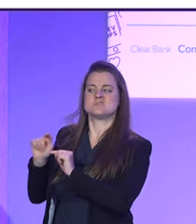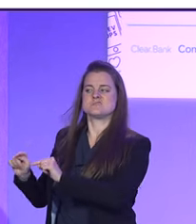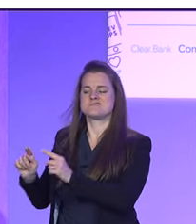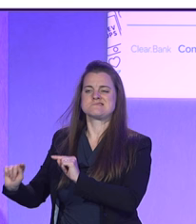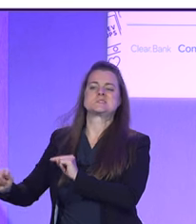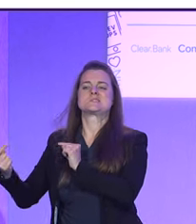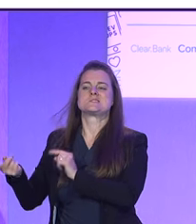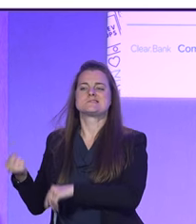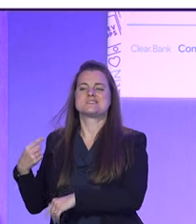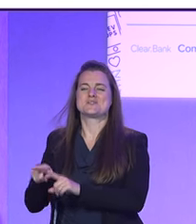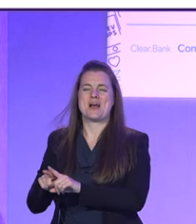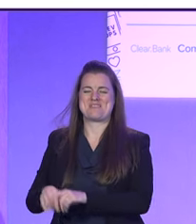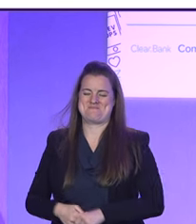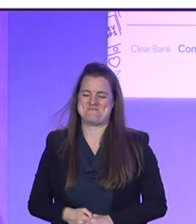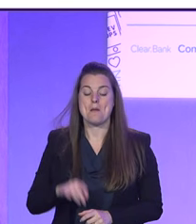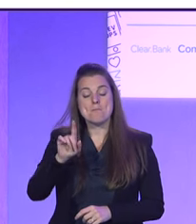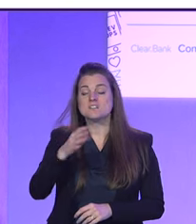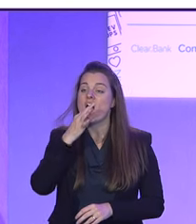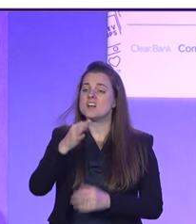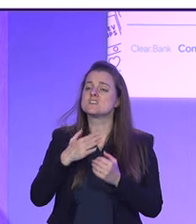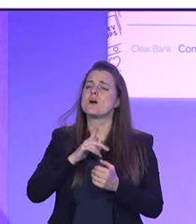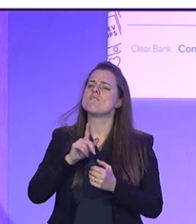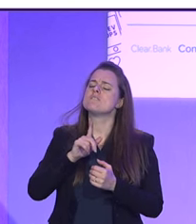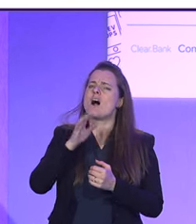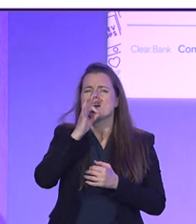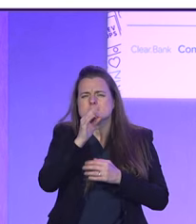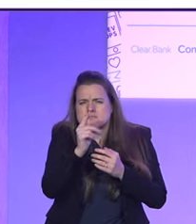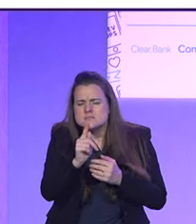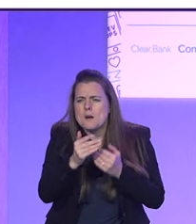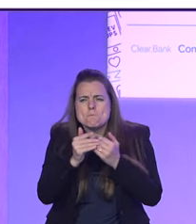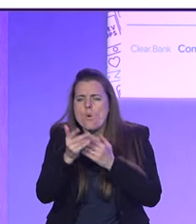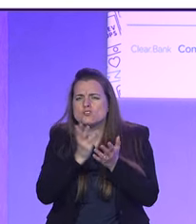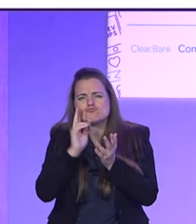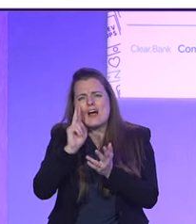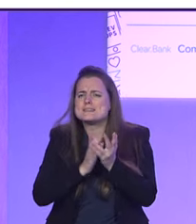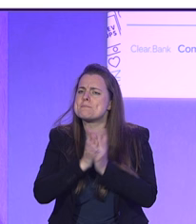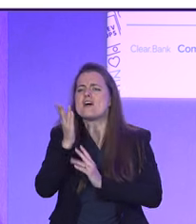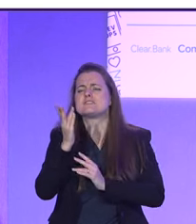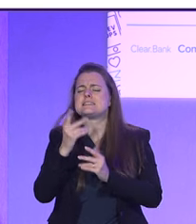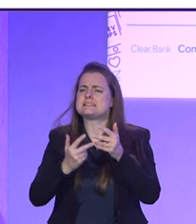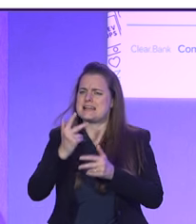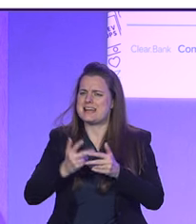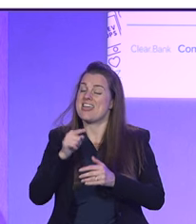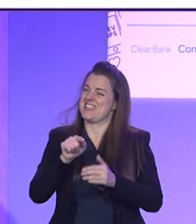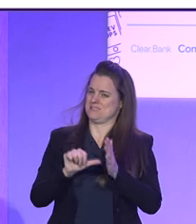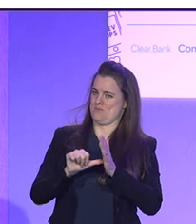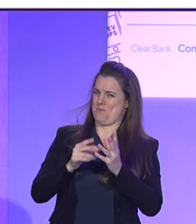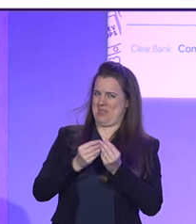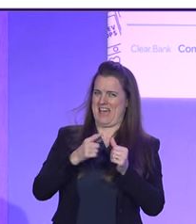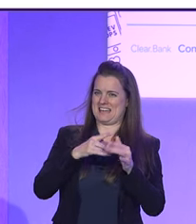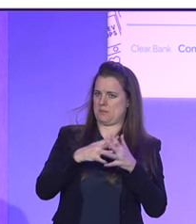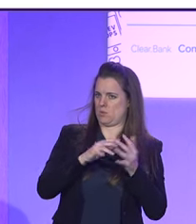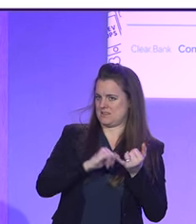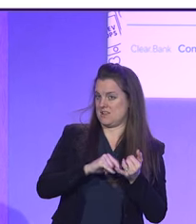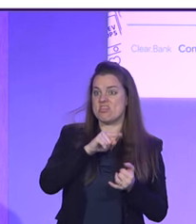an example. Ask for more transparent data and scrutiny of data. This is a problem with AWS. AWS is very secretive about